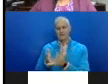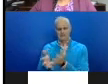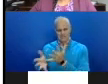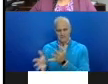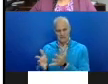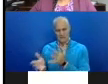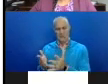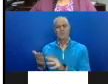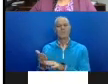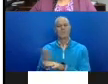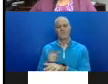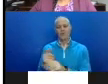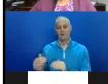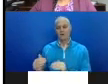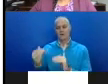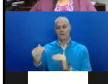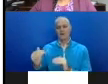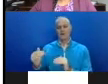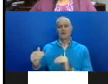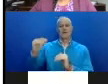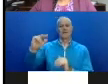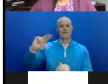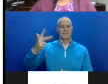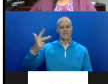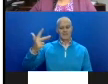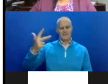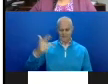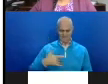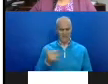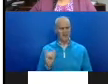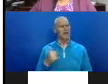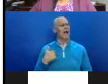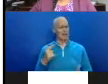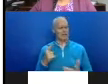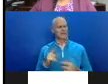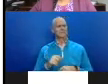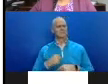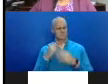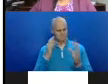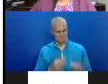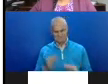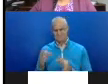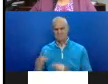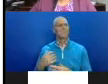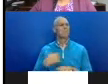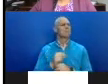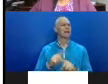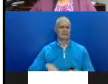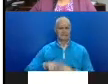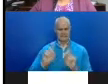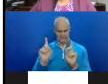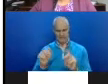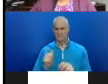into phase 3 and actually feel like she can make a difference and have influence in terms of what she wants being